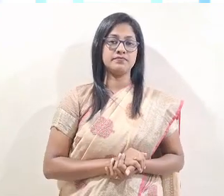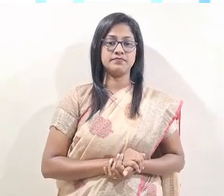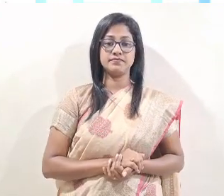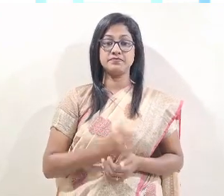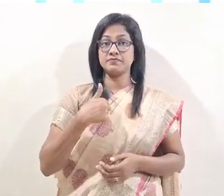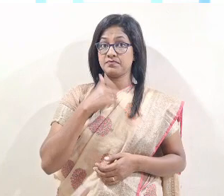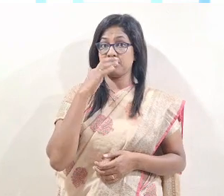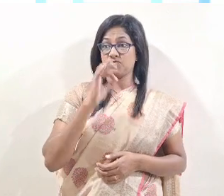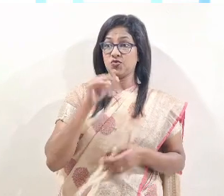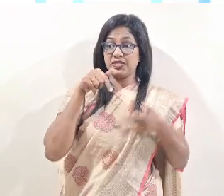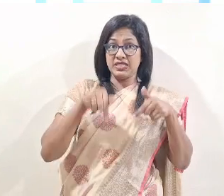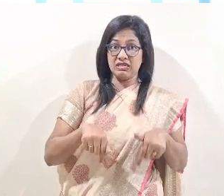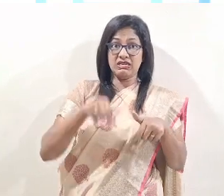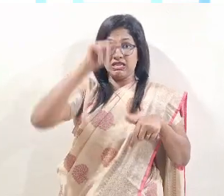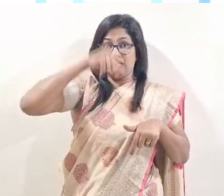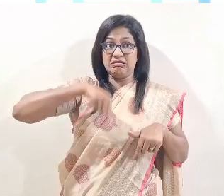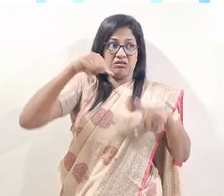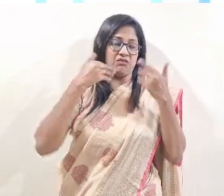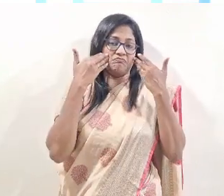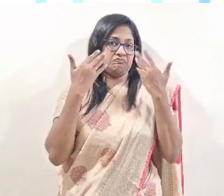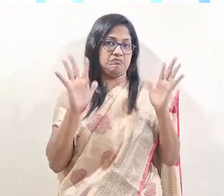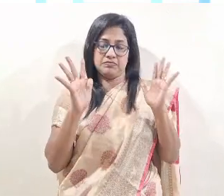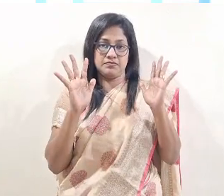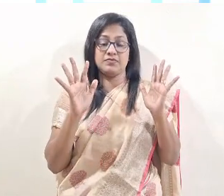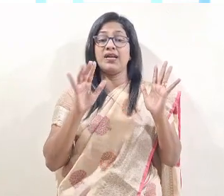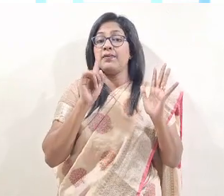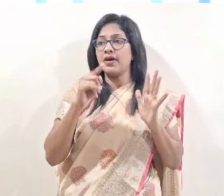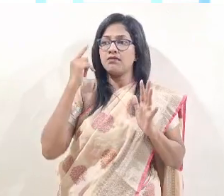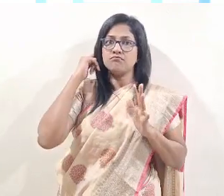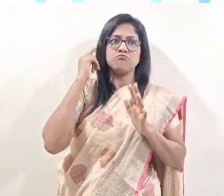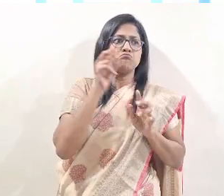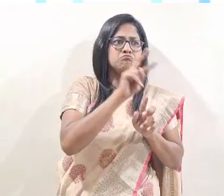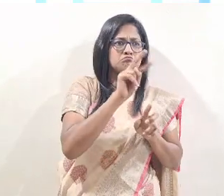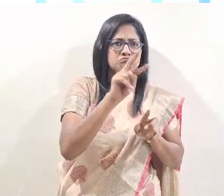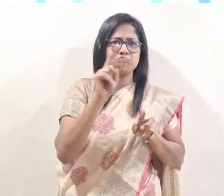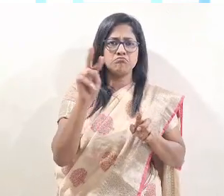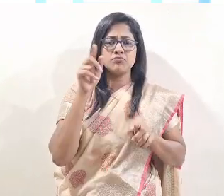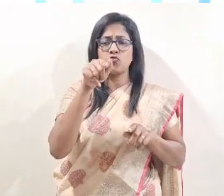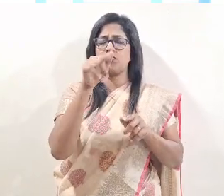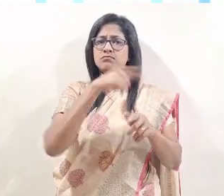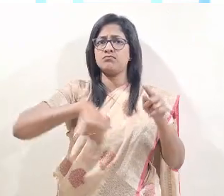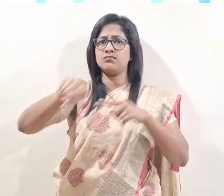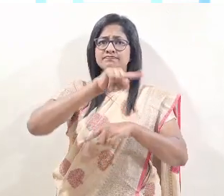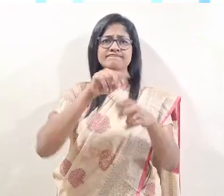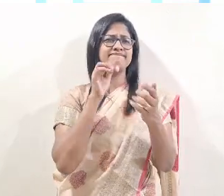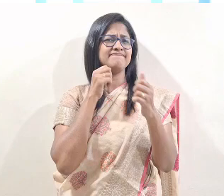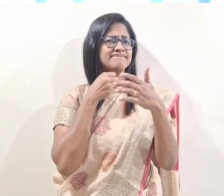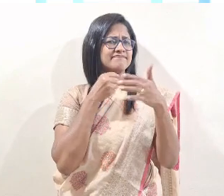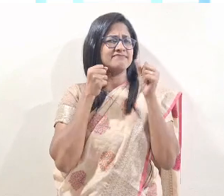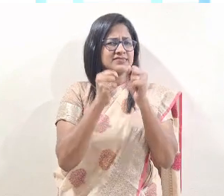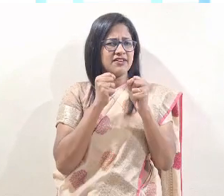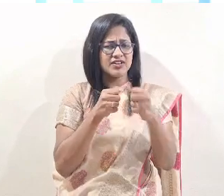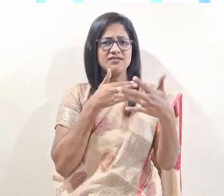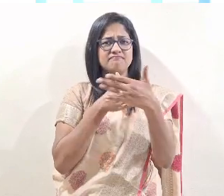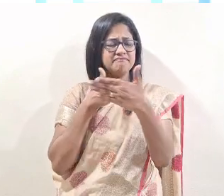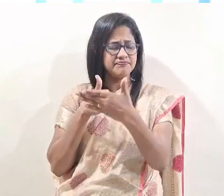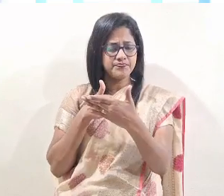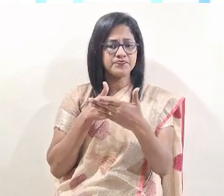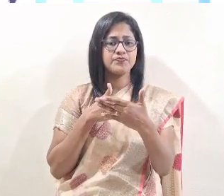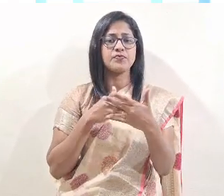I'm not sure how the situation is in India, but after hearing about your challenge, how